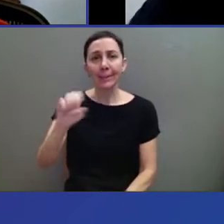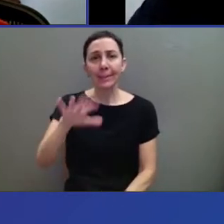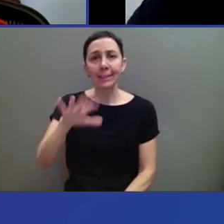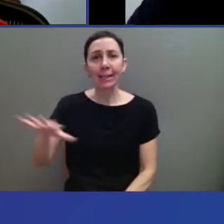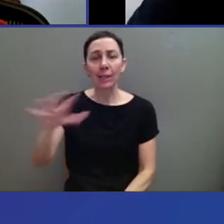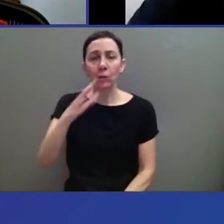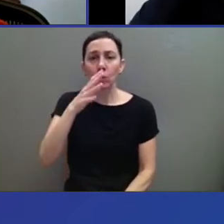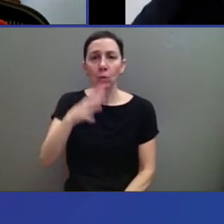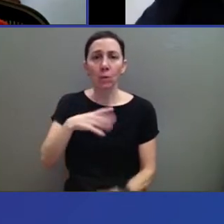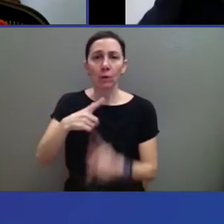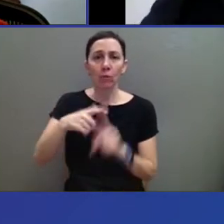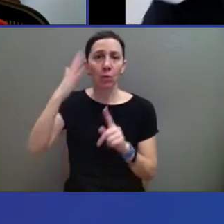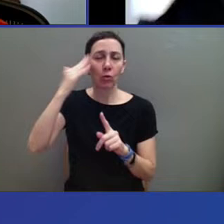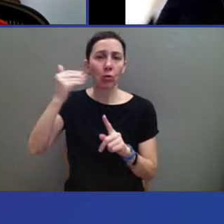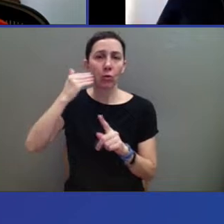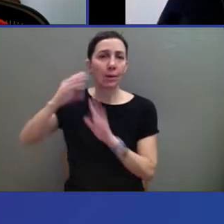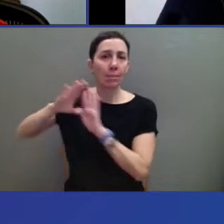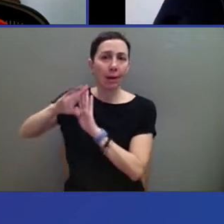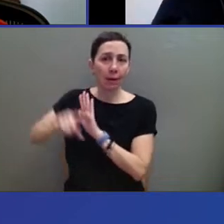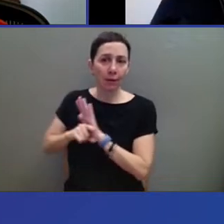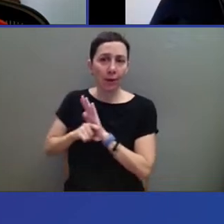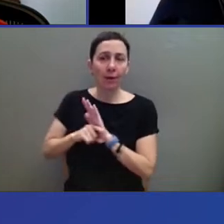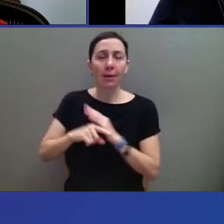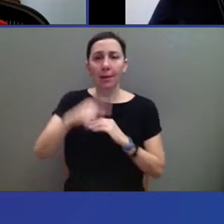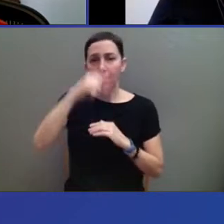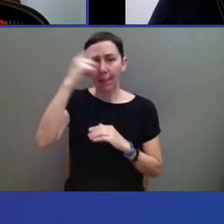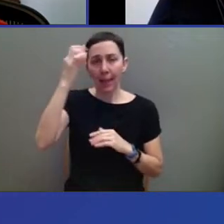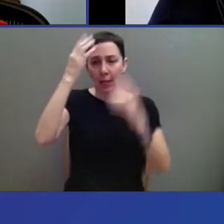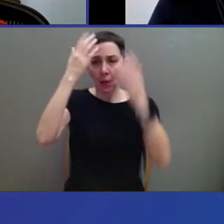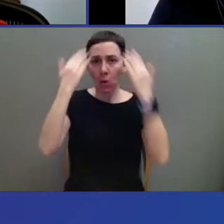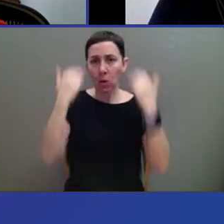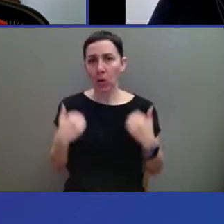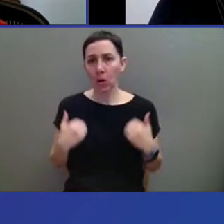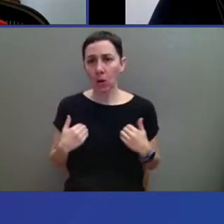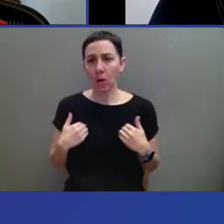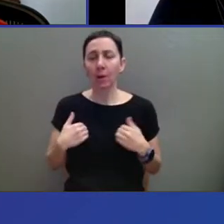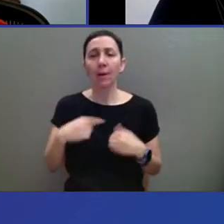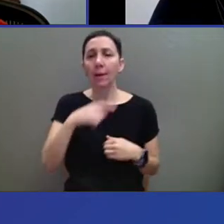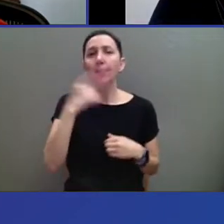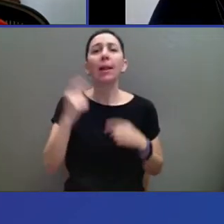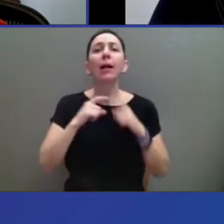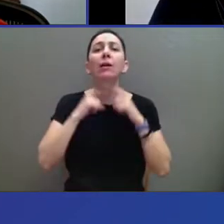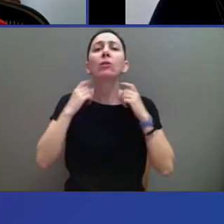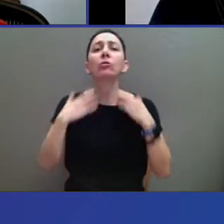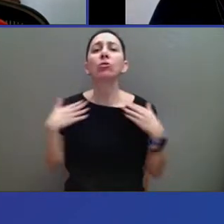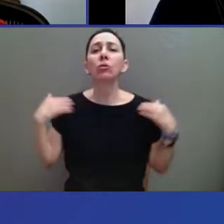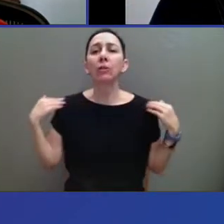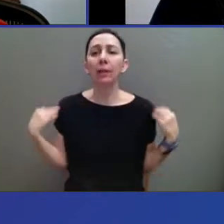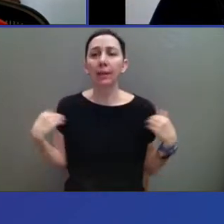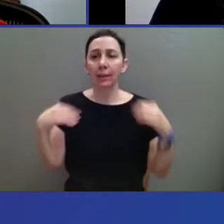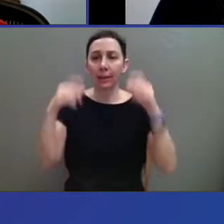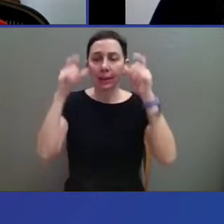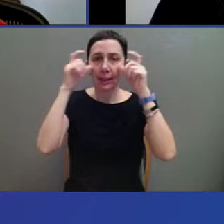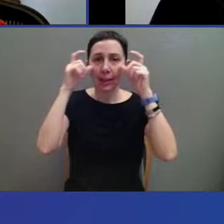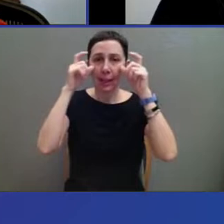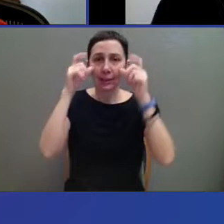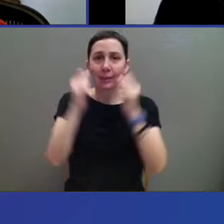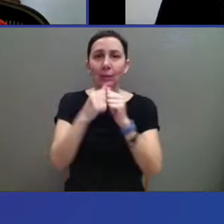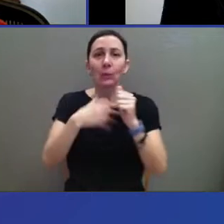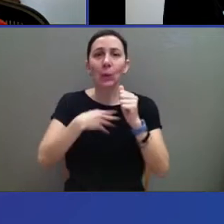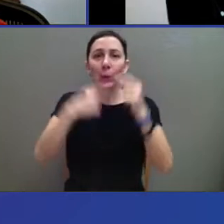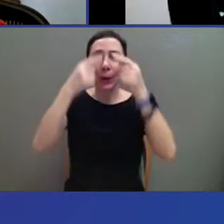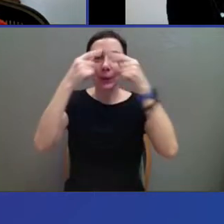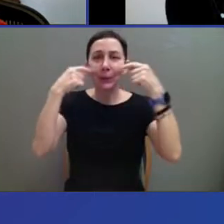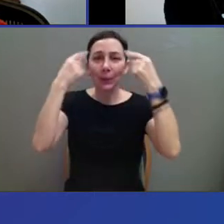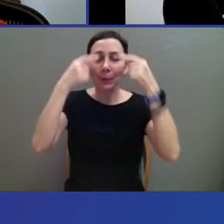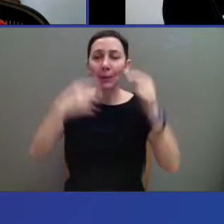heritage, currently with long black hair, wearing a black turtleneck and glasses with white rims.